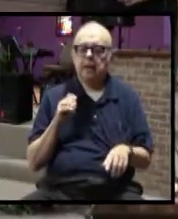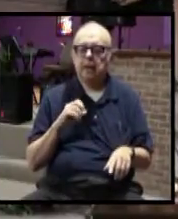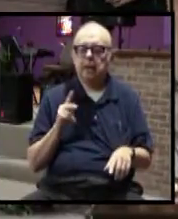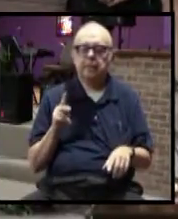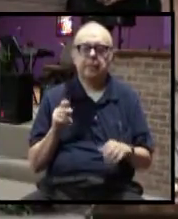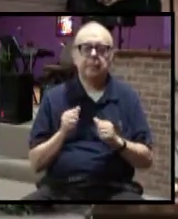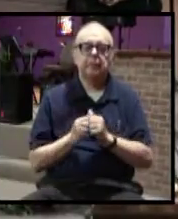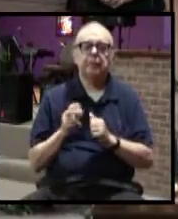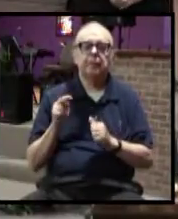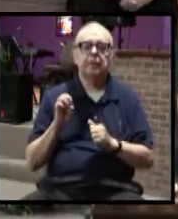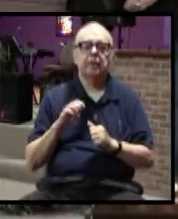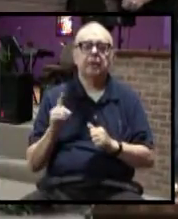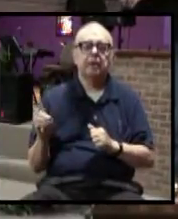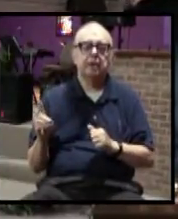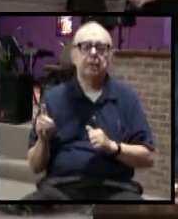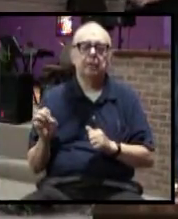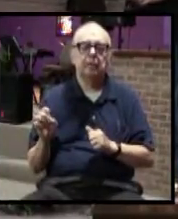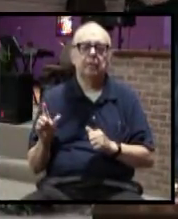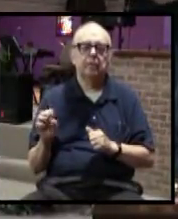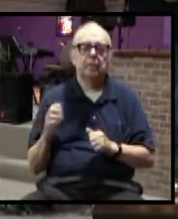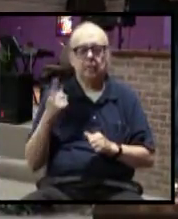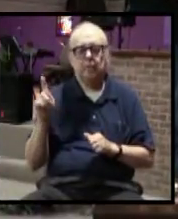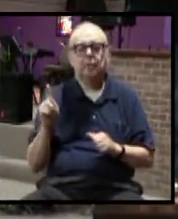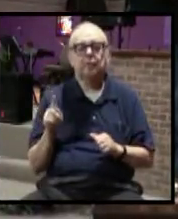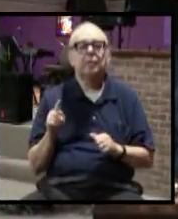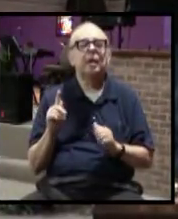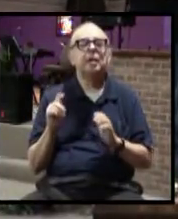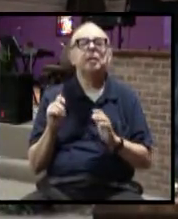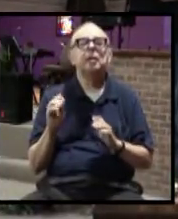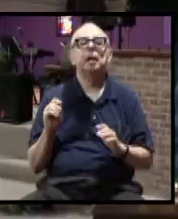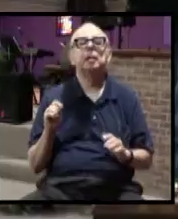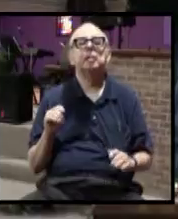I have a hard enough time going to the hospital and getting stuck with those suckers.